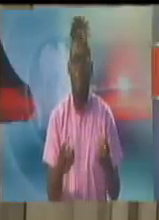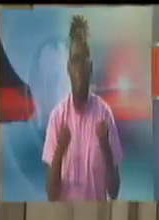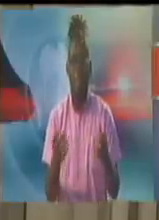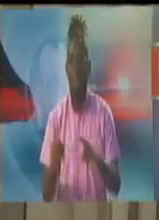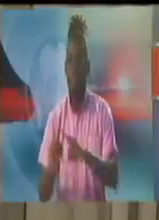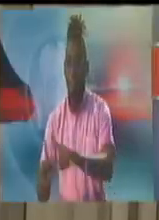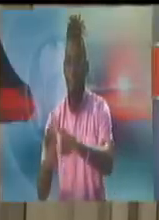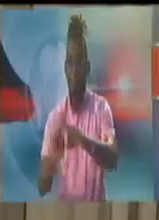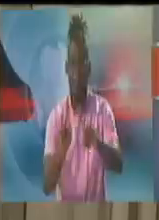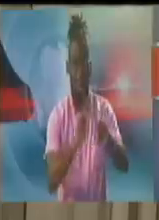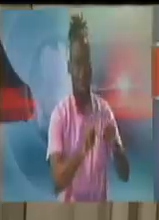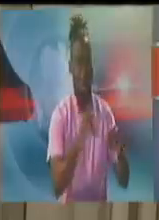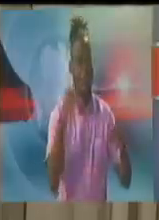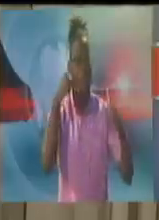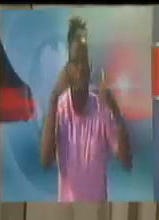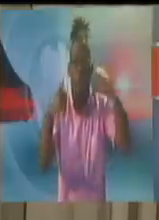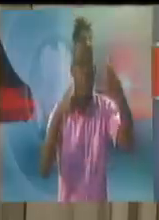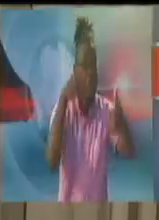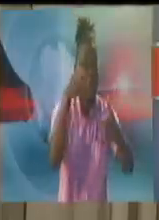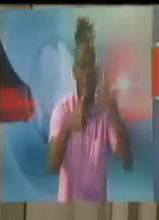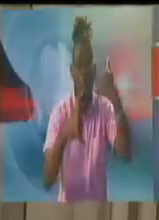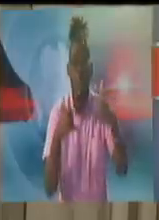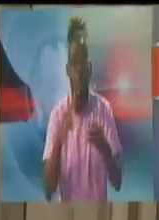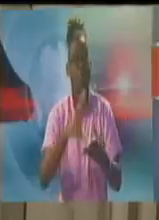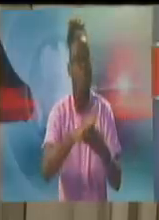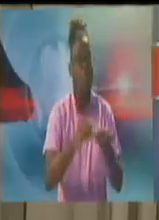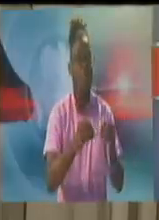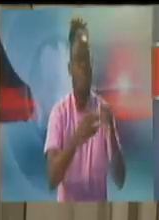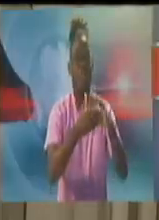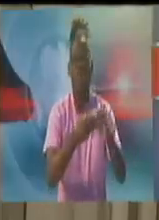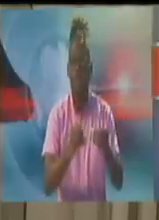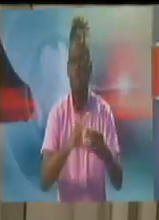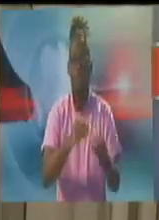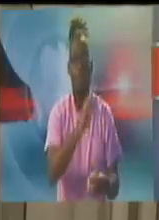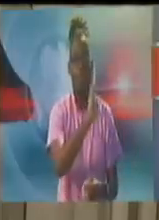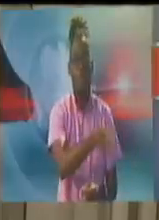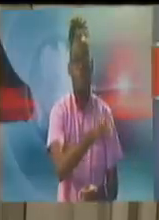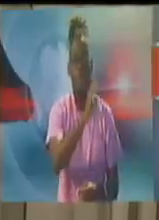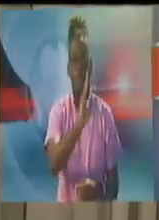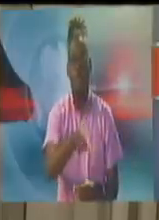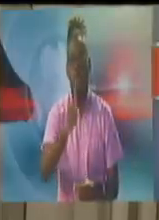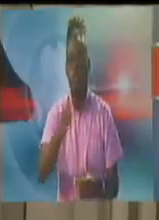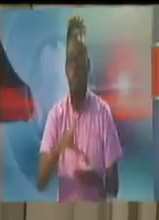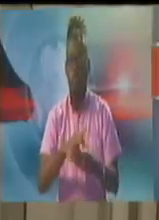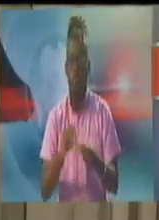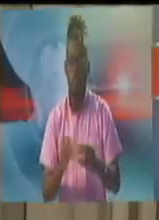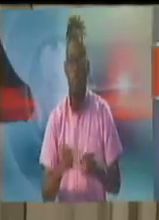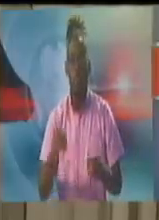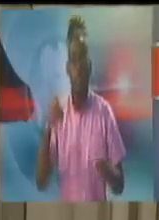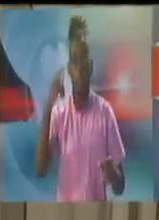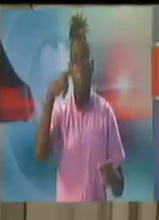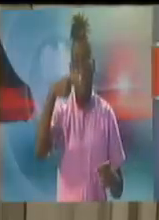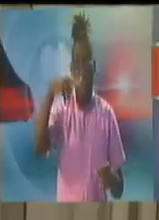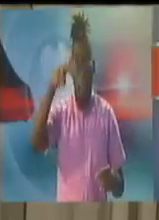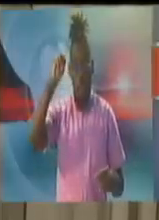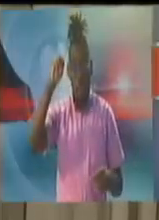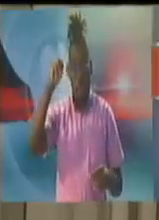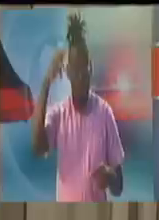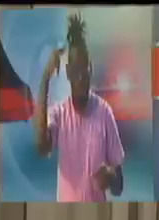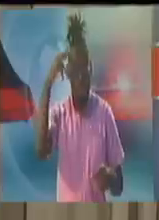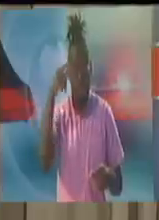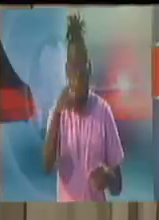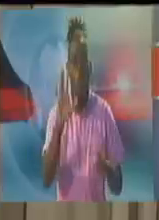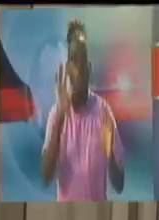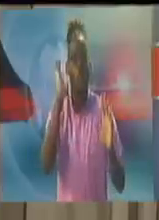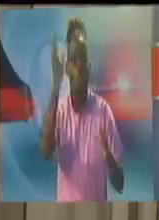by these stories and persons with their agendas. But the Prime Minister leading his cabinet, we will continue to hold fast and listen